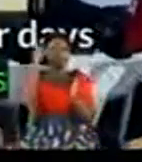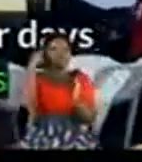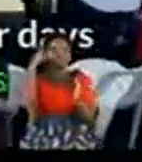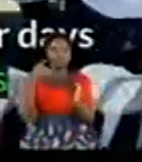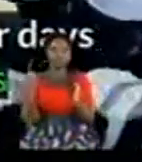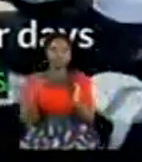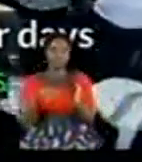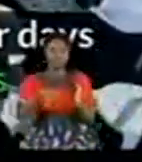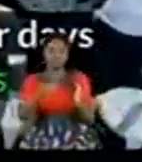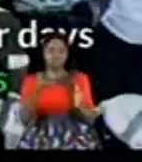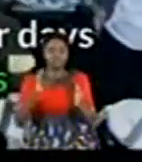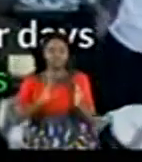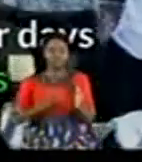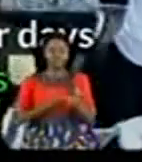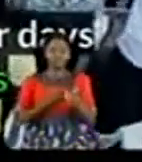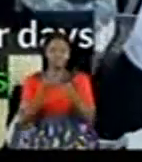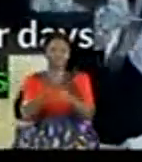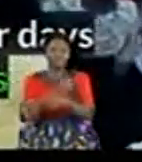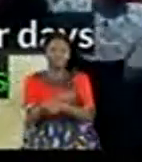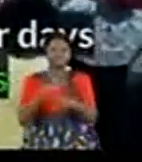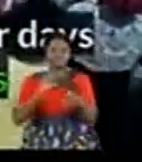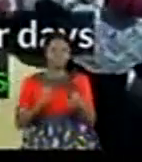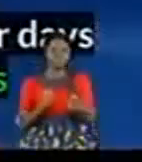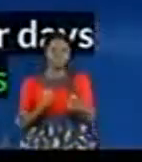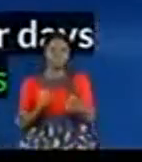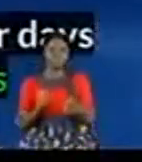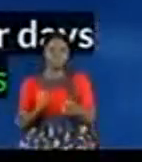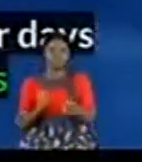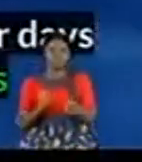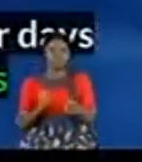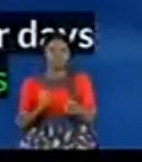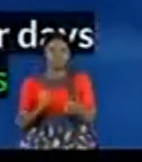yes and we will praise him for the rest of